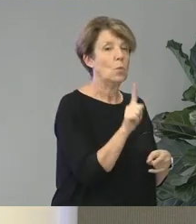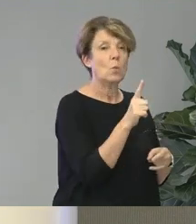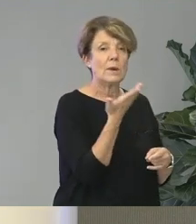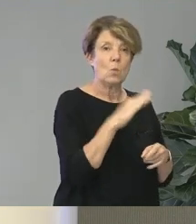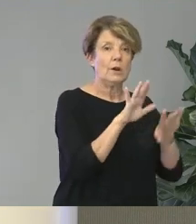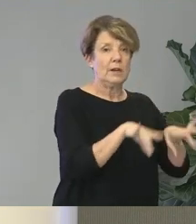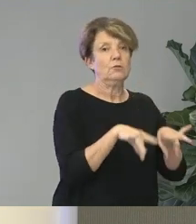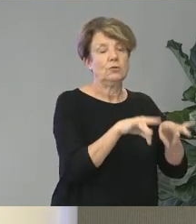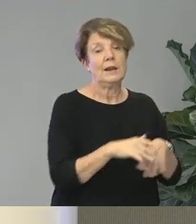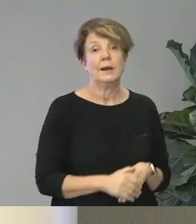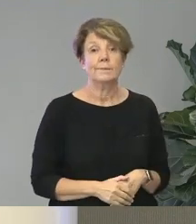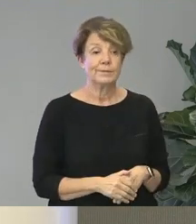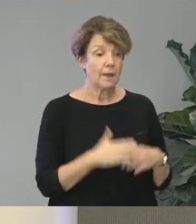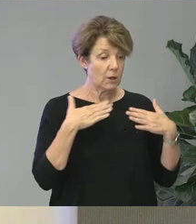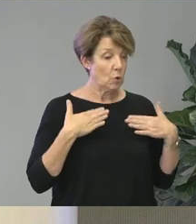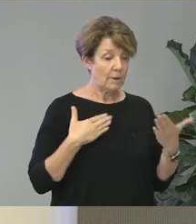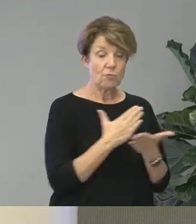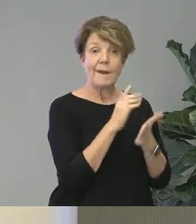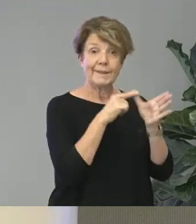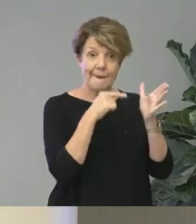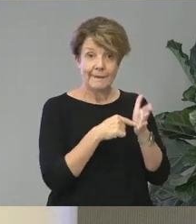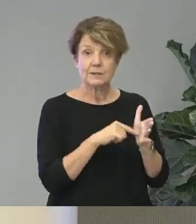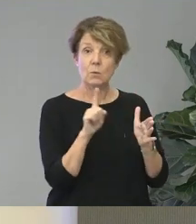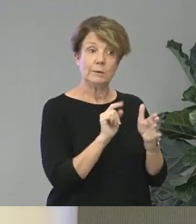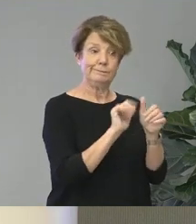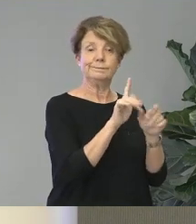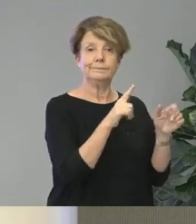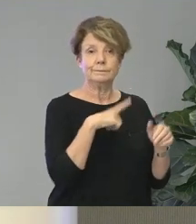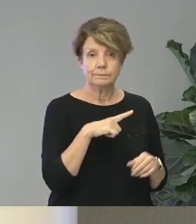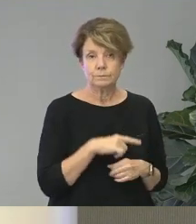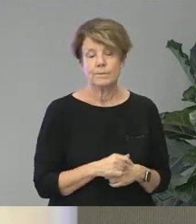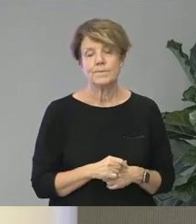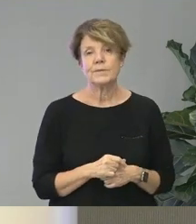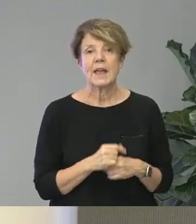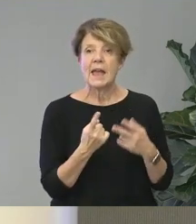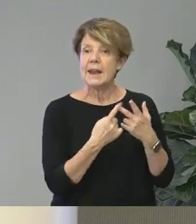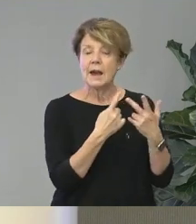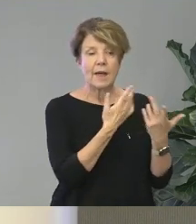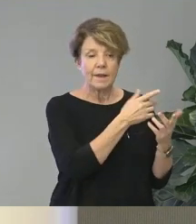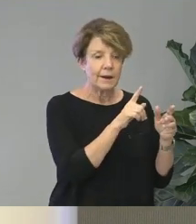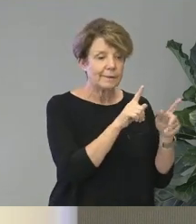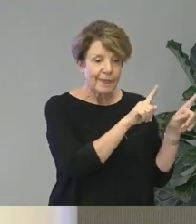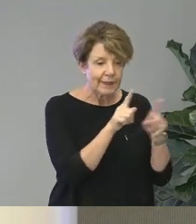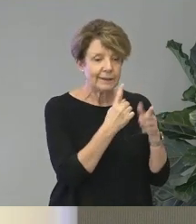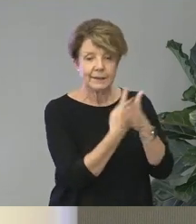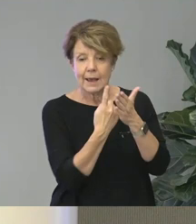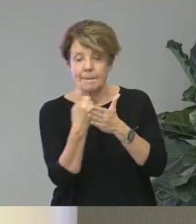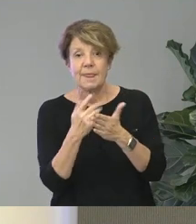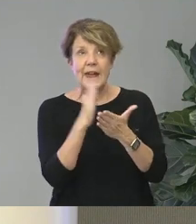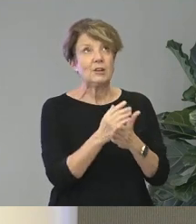The beauty of a Human Rights Act and other measures that front-load